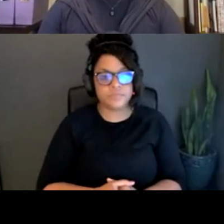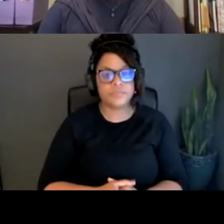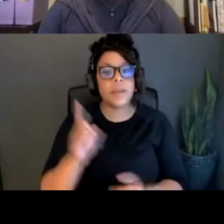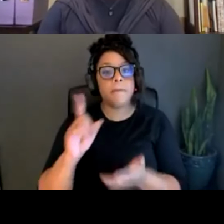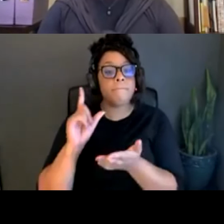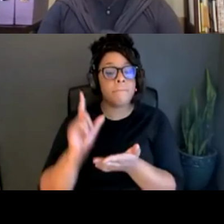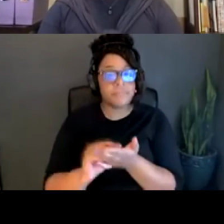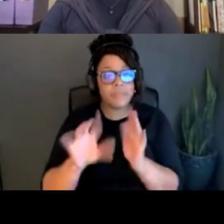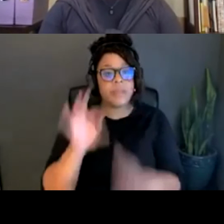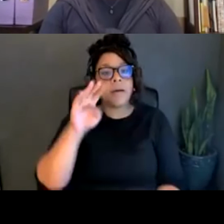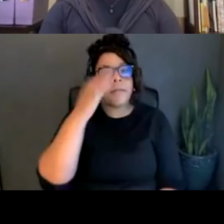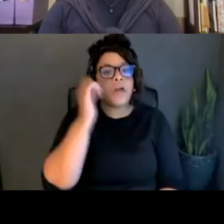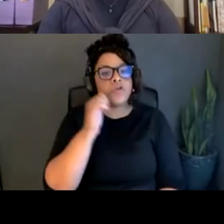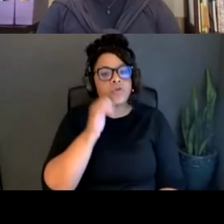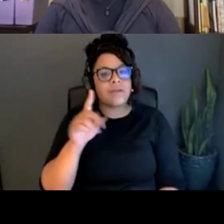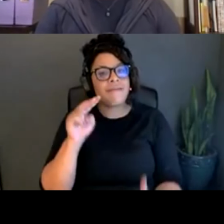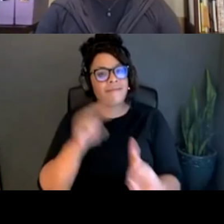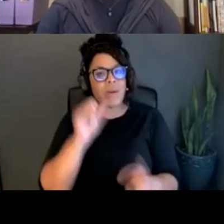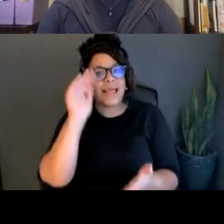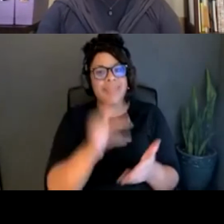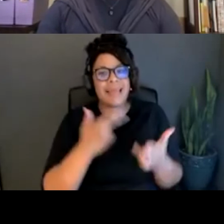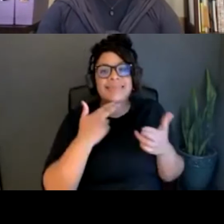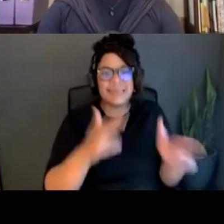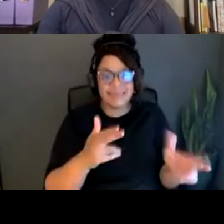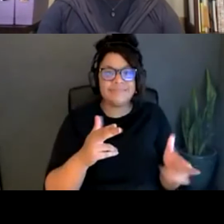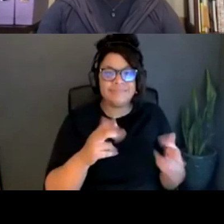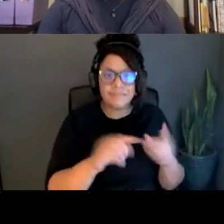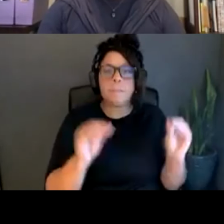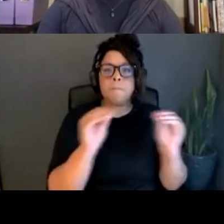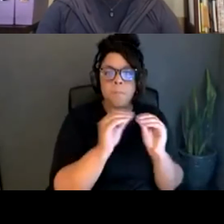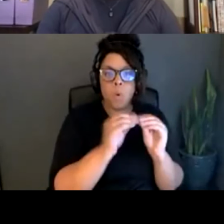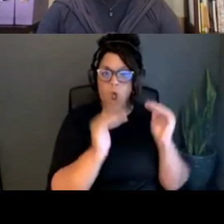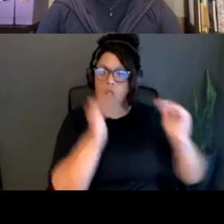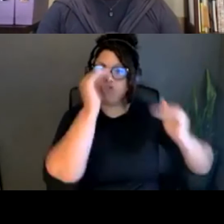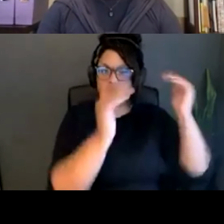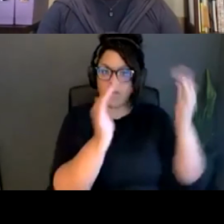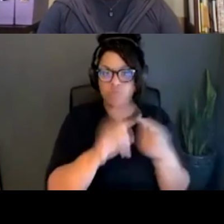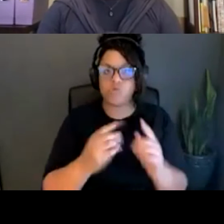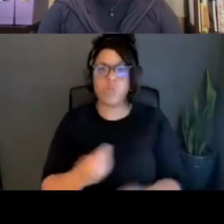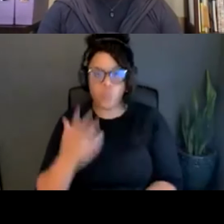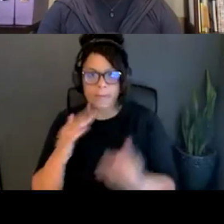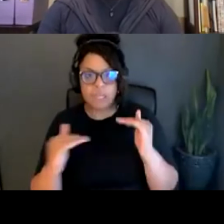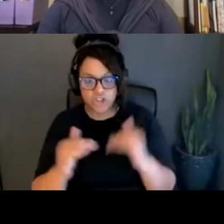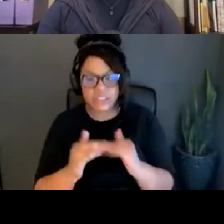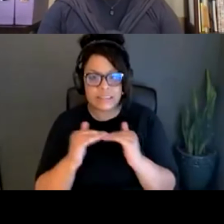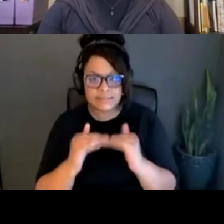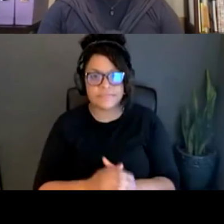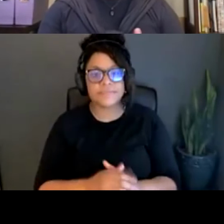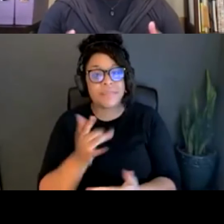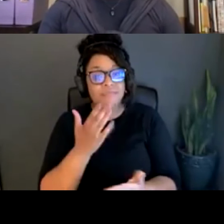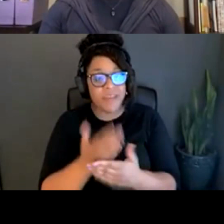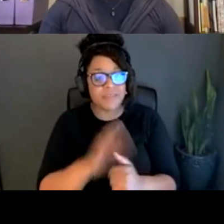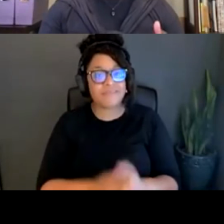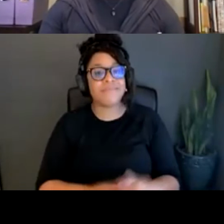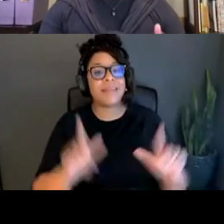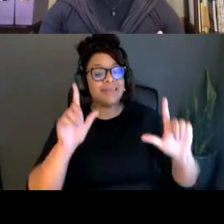that Black girls are also viewed as less innocent and more adult-like than their white peers. In fact, a snapshot